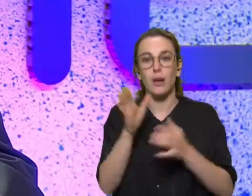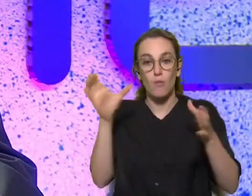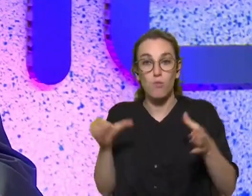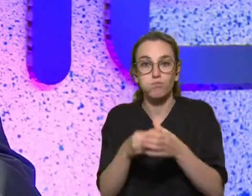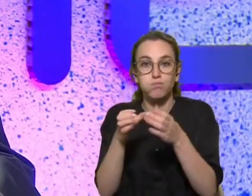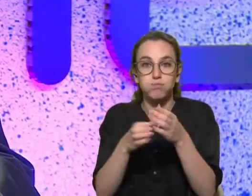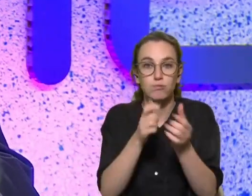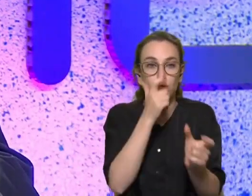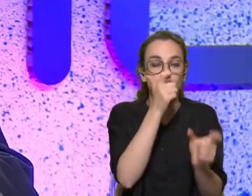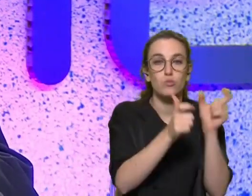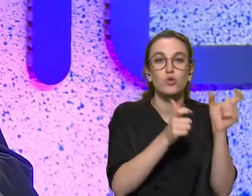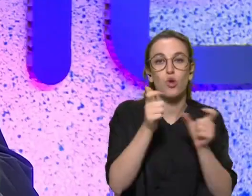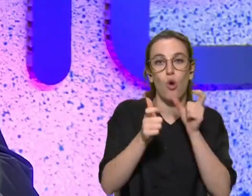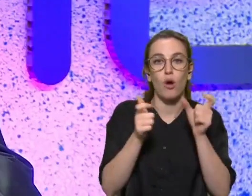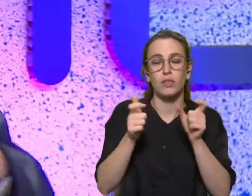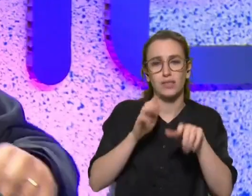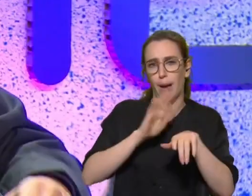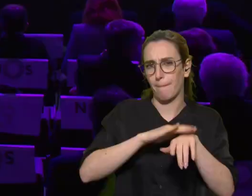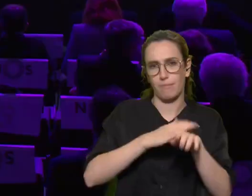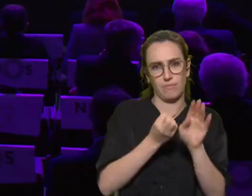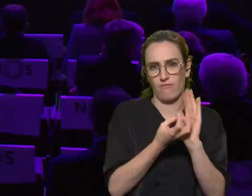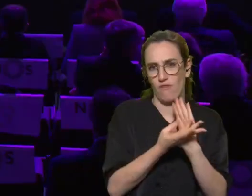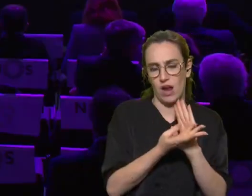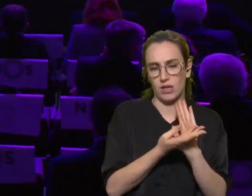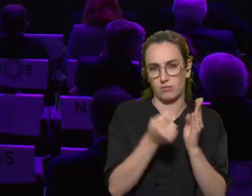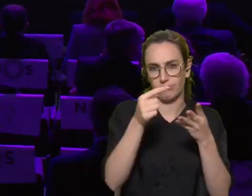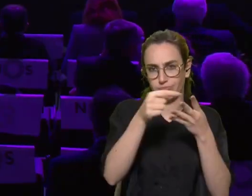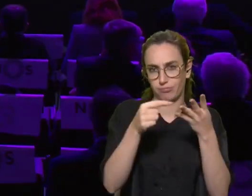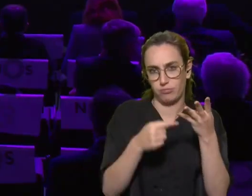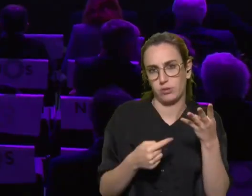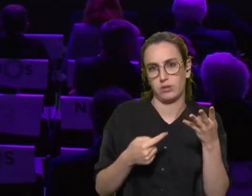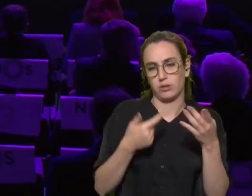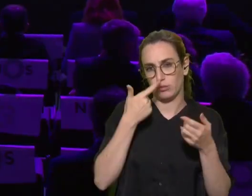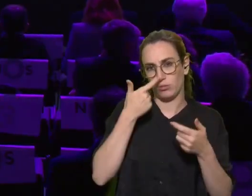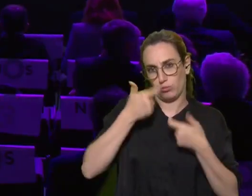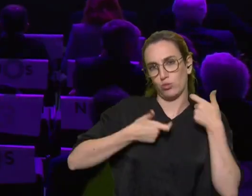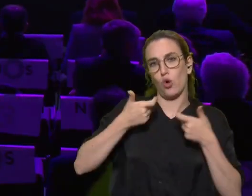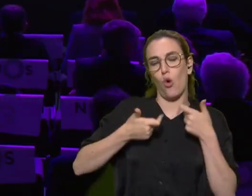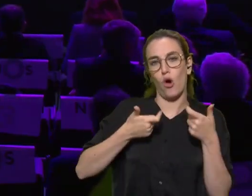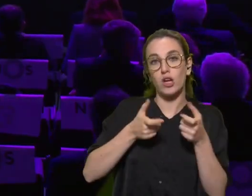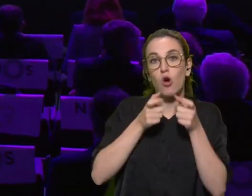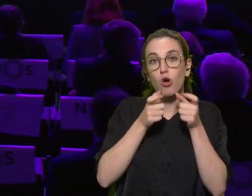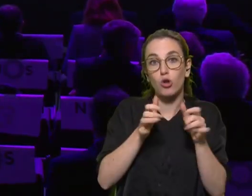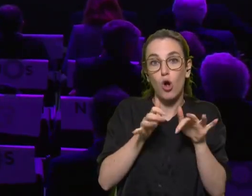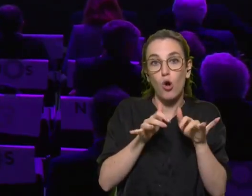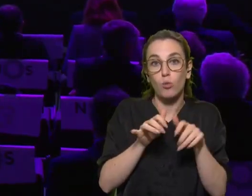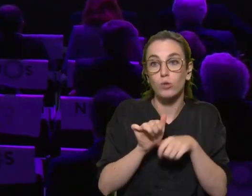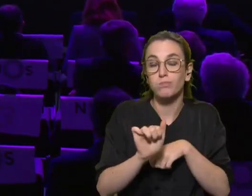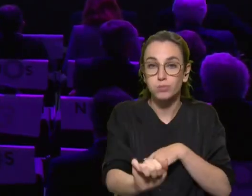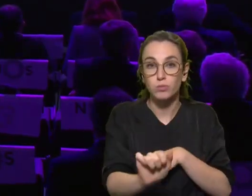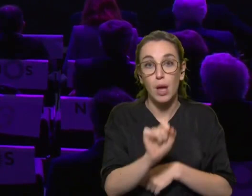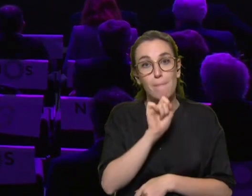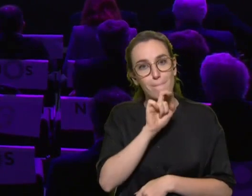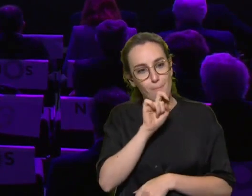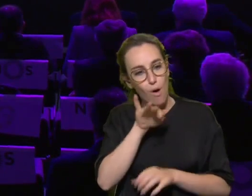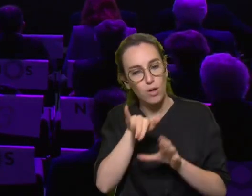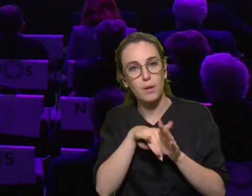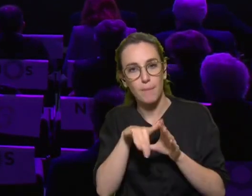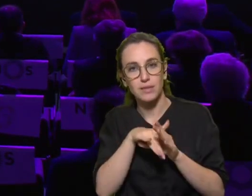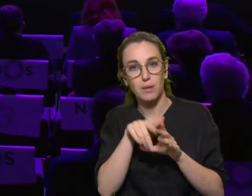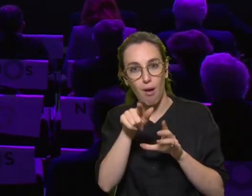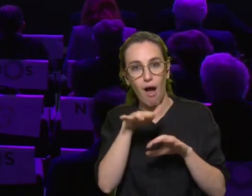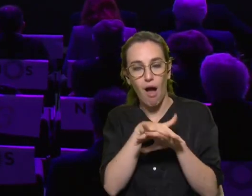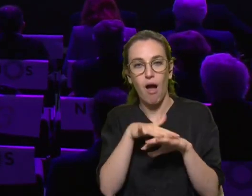a community of people for different reasons, for different personal reasons that control these computers and